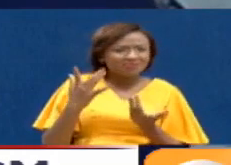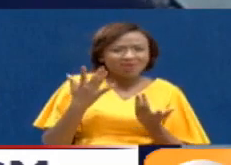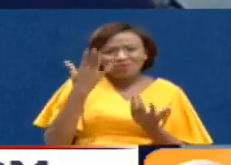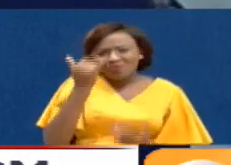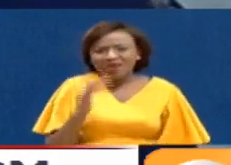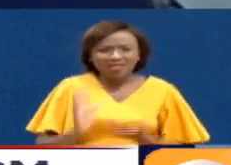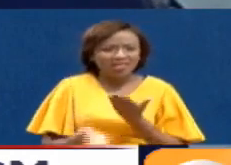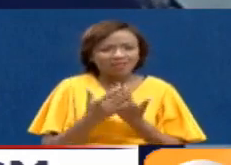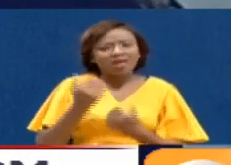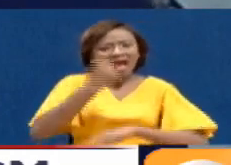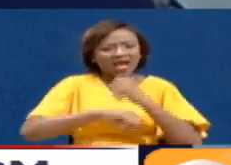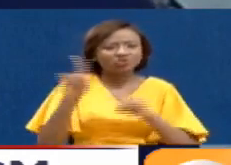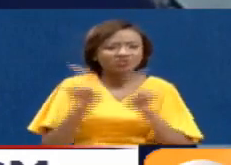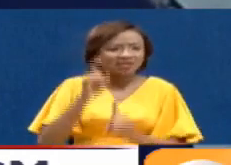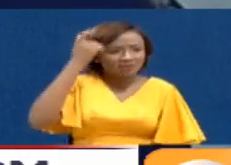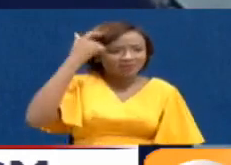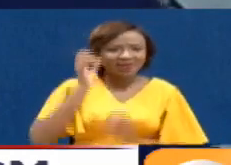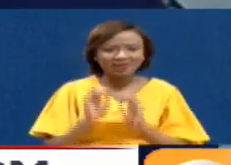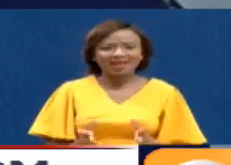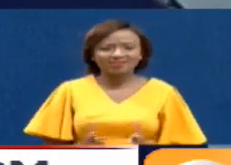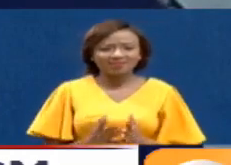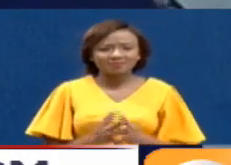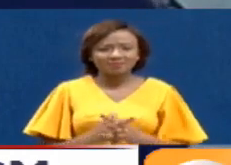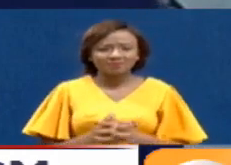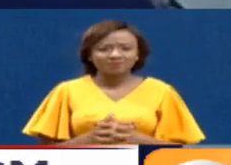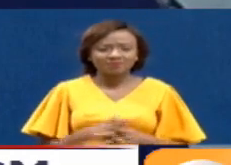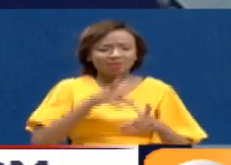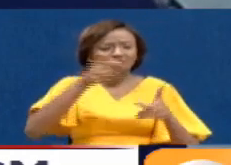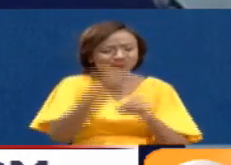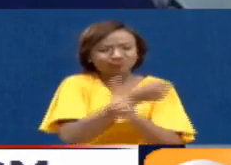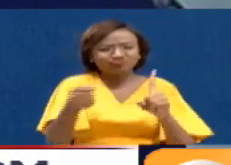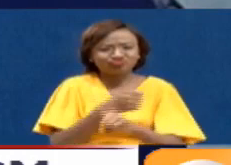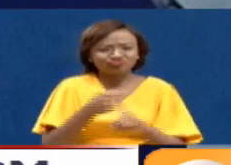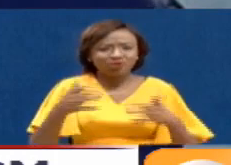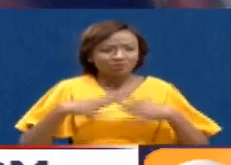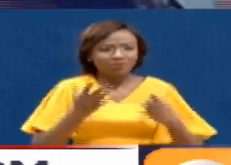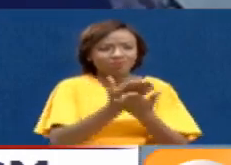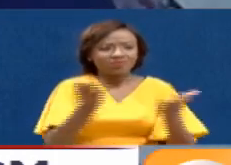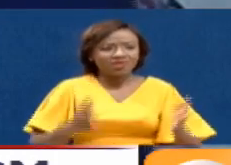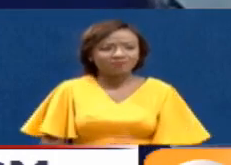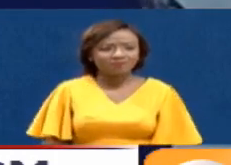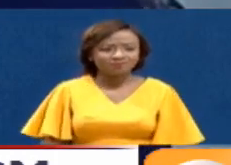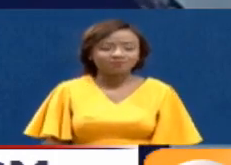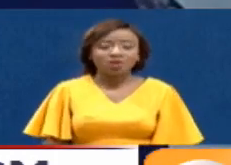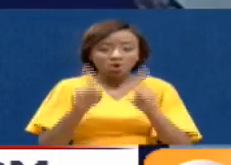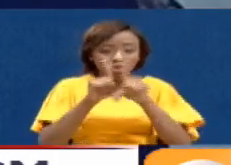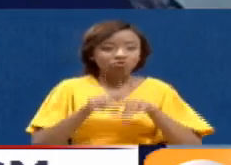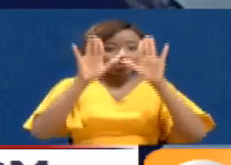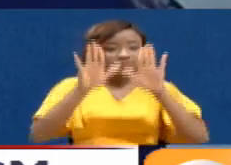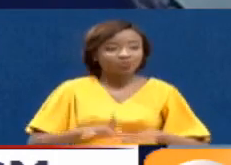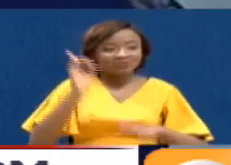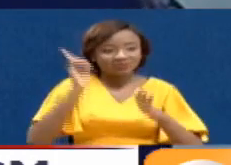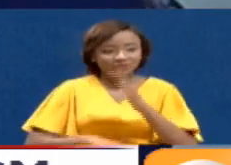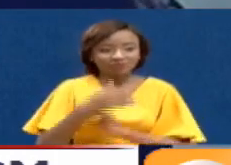not to act brainlessly, senselessly, physically assaulting citizens. And it's important for governments